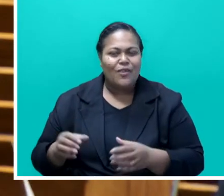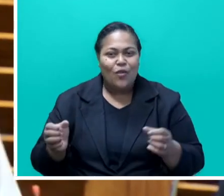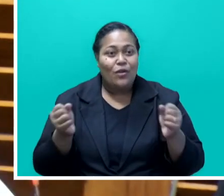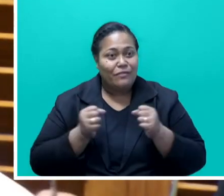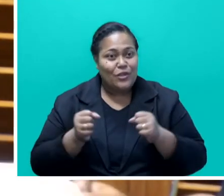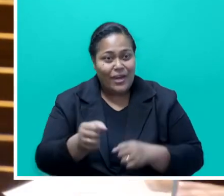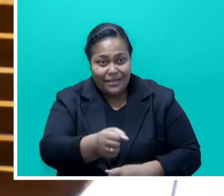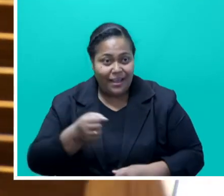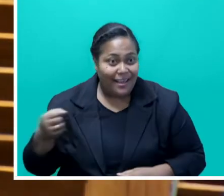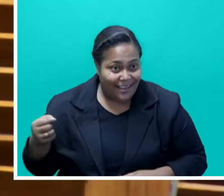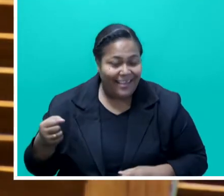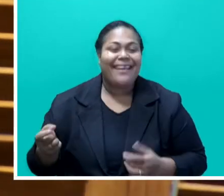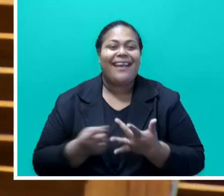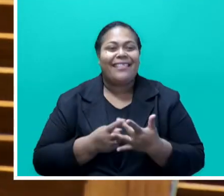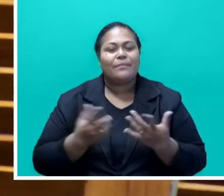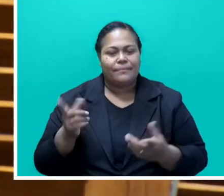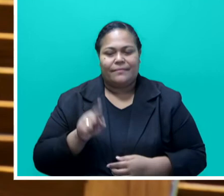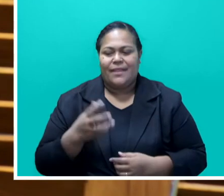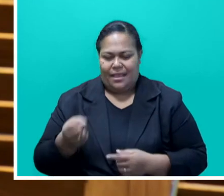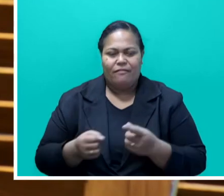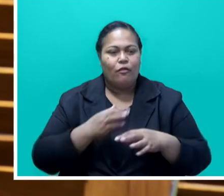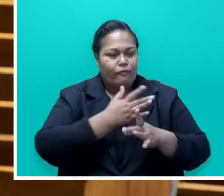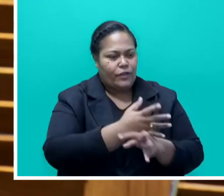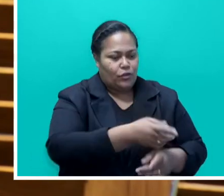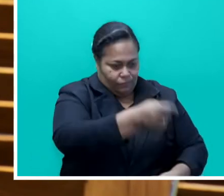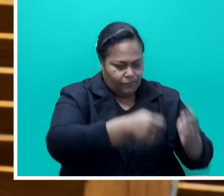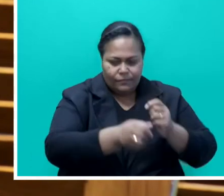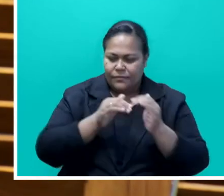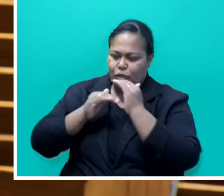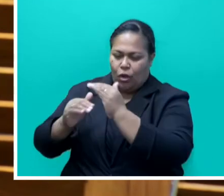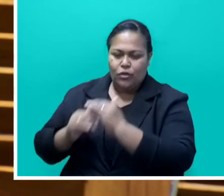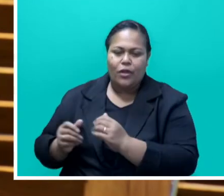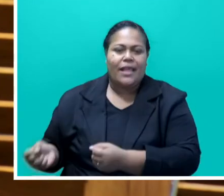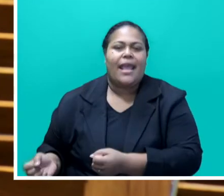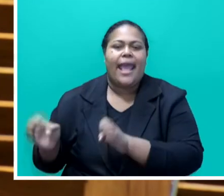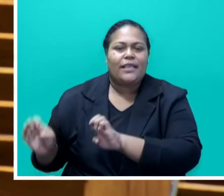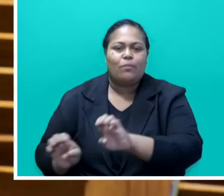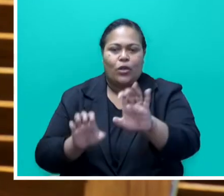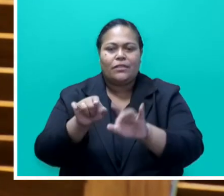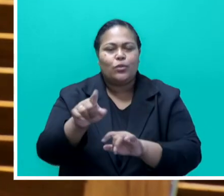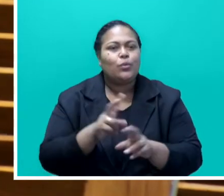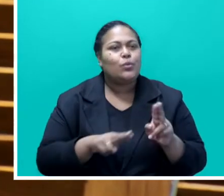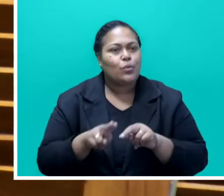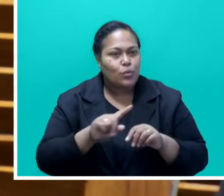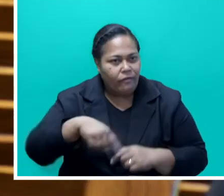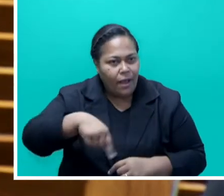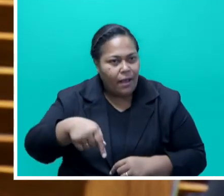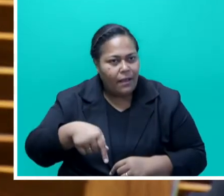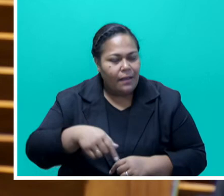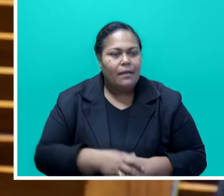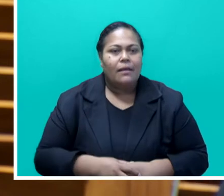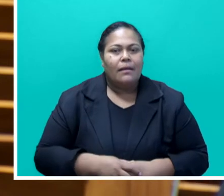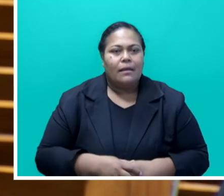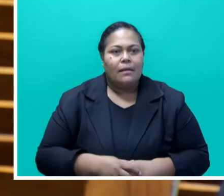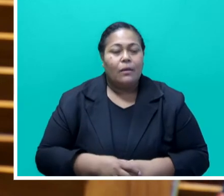fish, which is actually exported to Suva. This will directly benefit